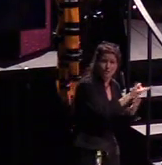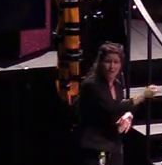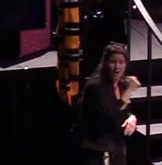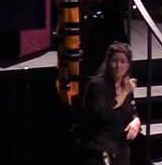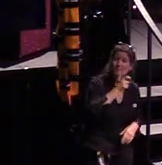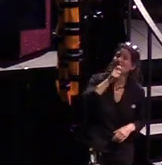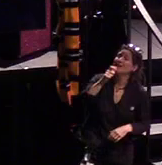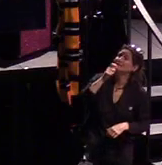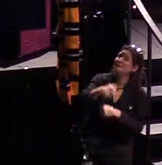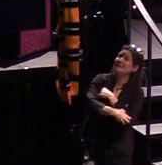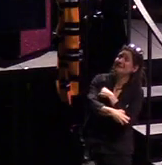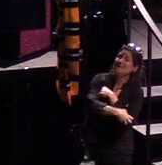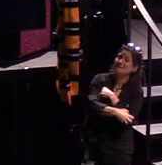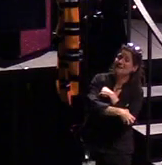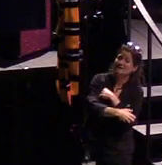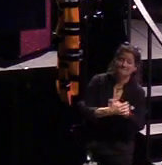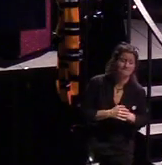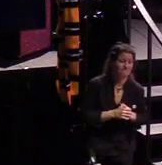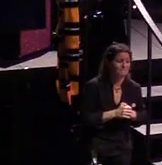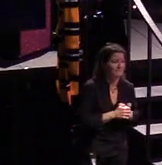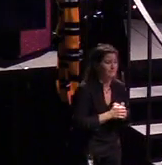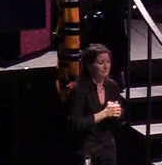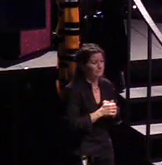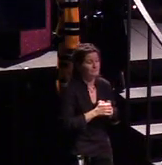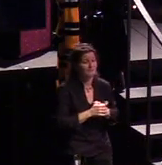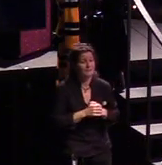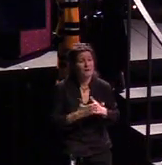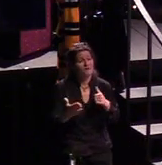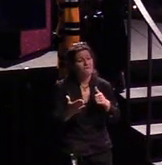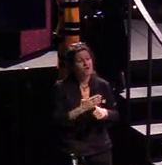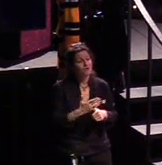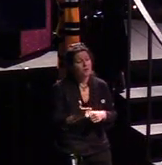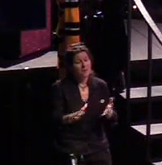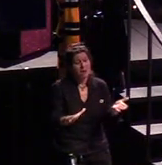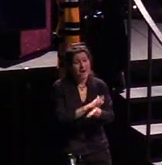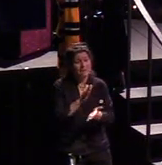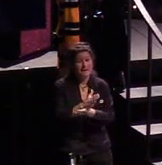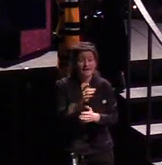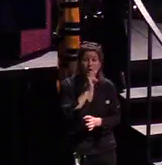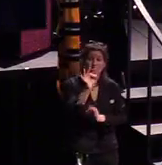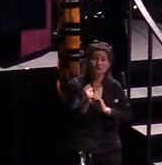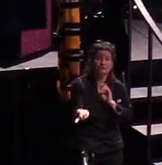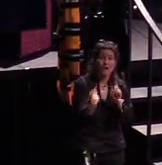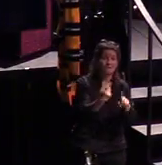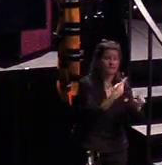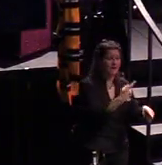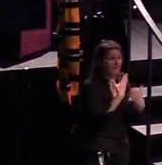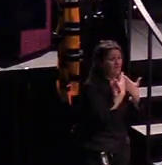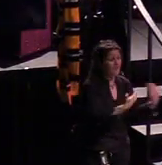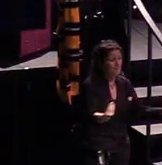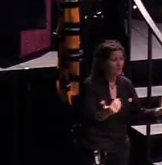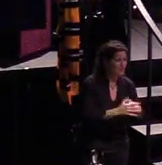shouting biscuit biscuit first though I'm very happy to answer any questions thank you very much